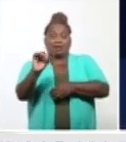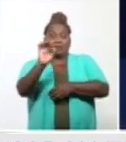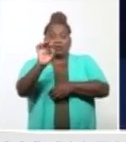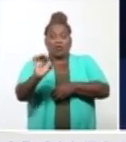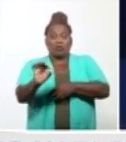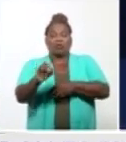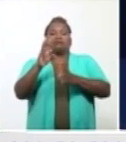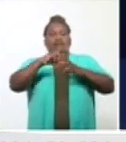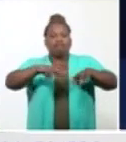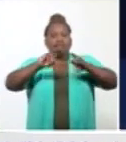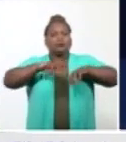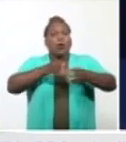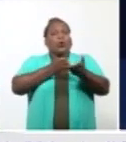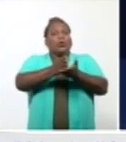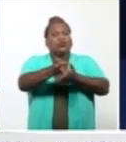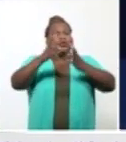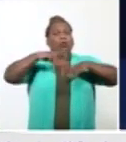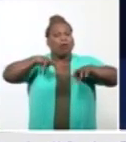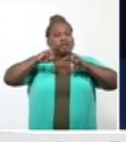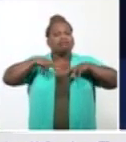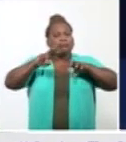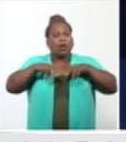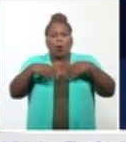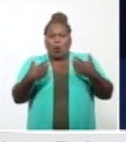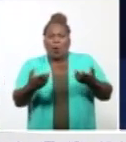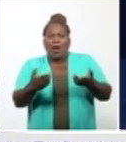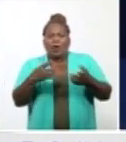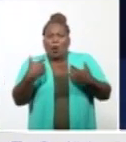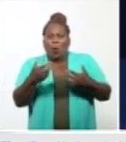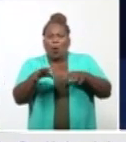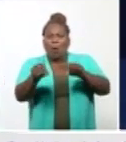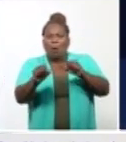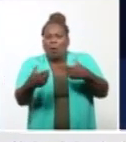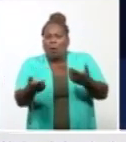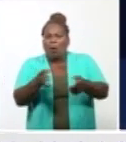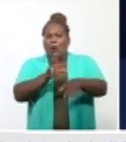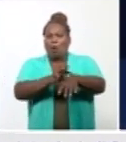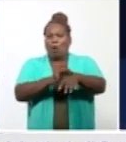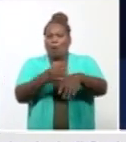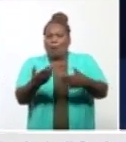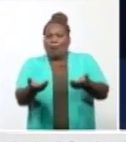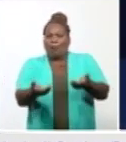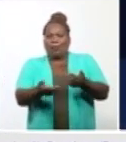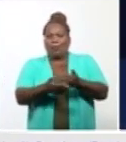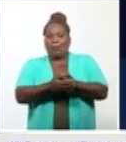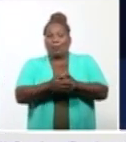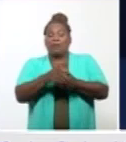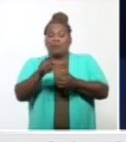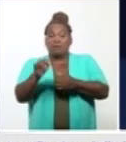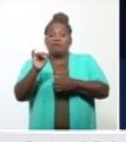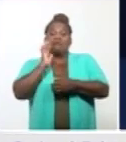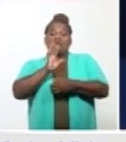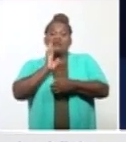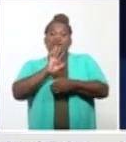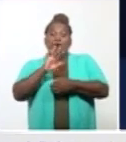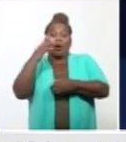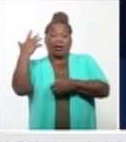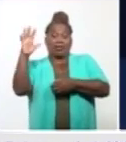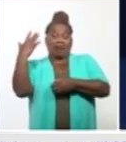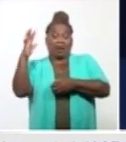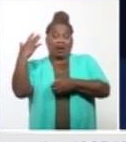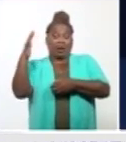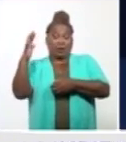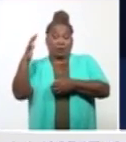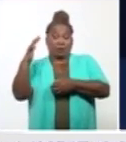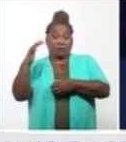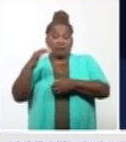which are still being investigated in order to determine the source of infection. With the source of